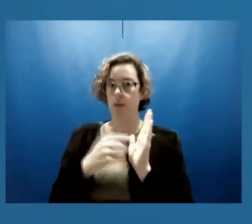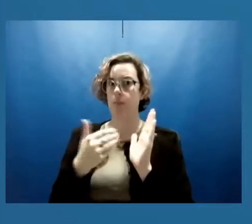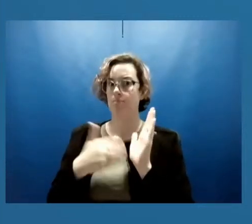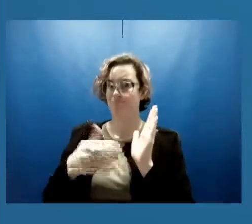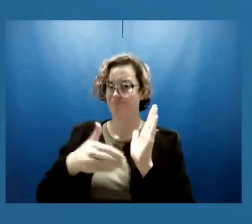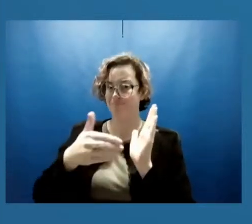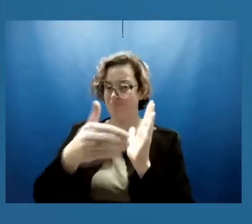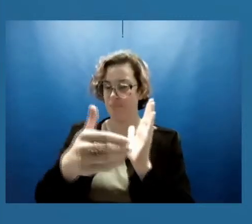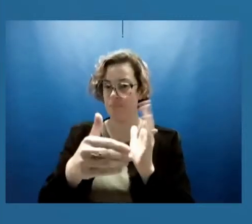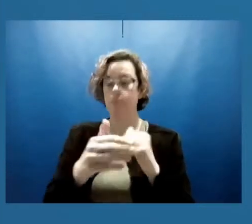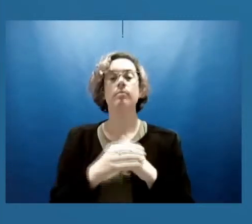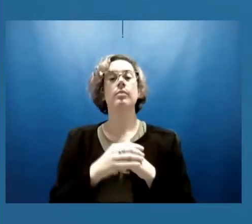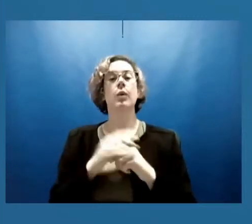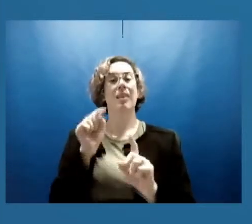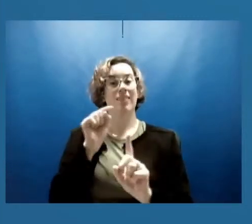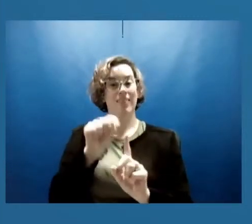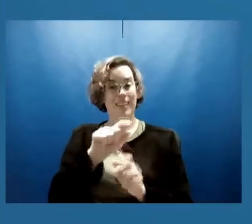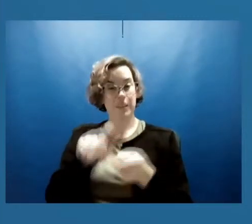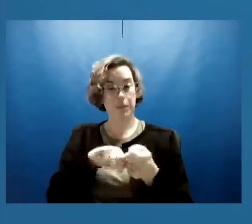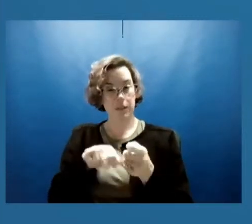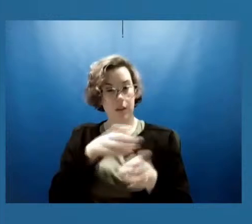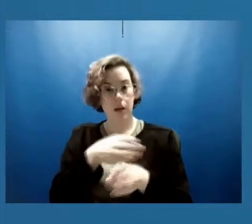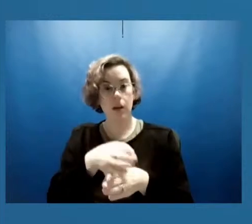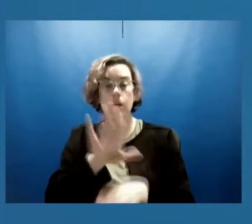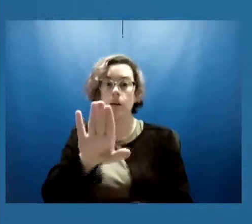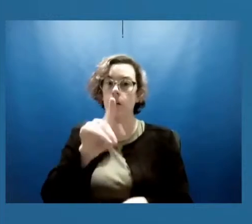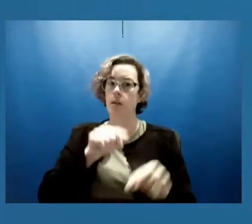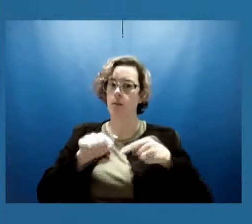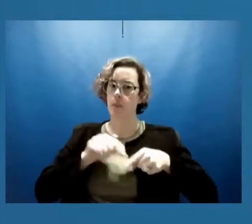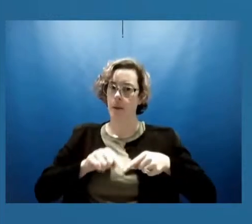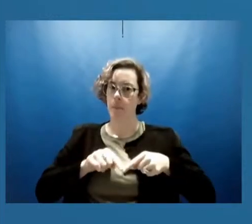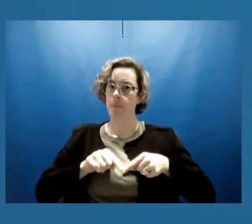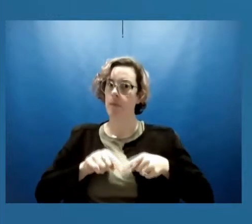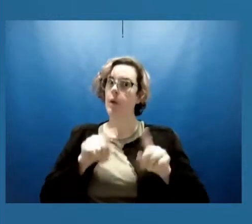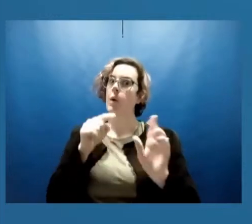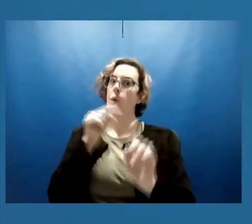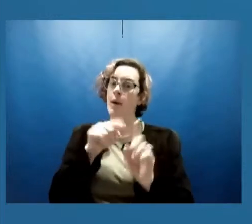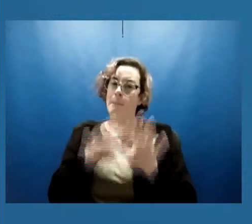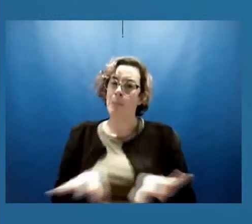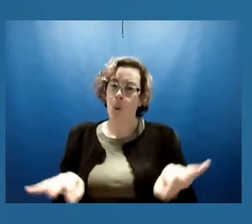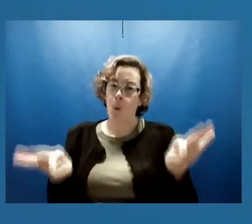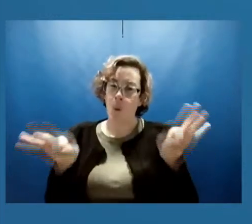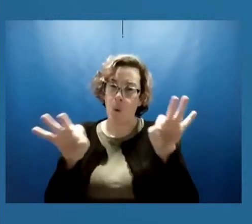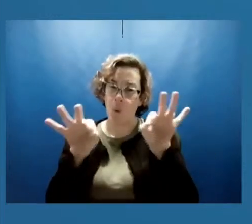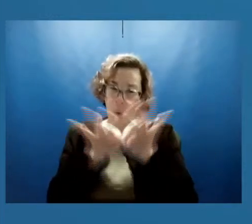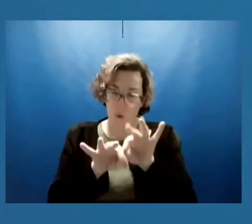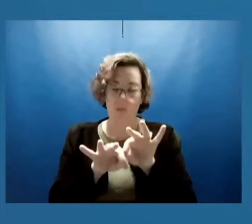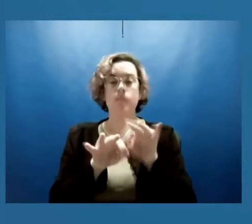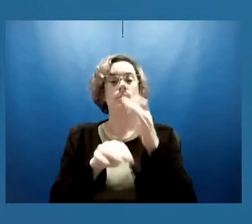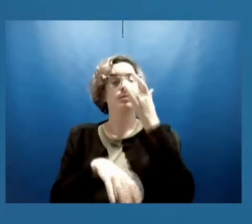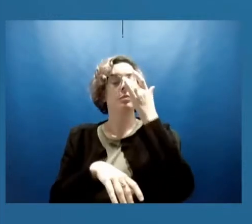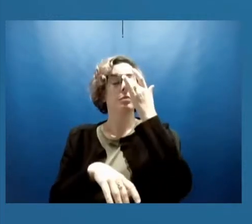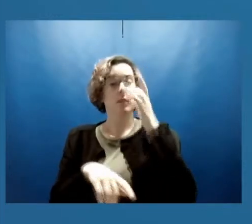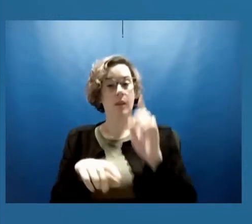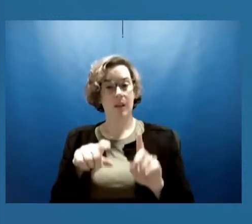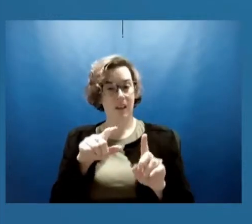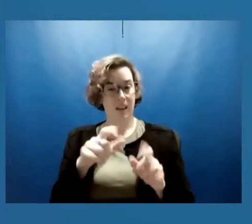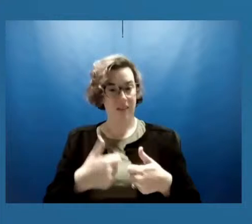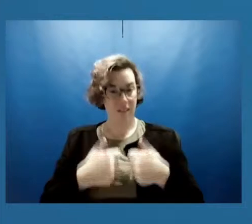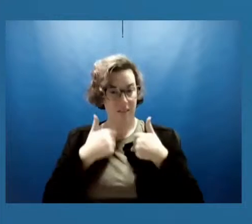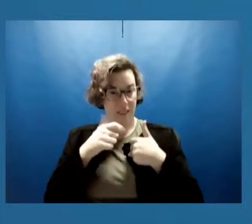this particular case in particular, one thing I think it's really important, please don't miss this point. These cases in the live bird markets were detected